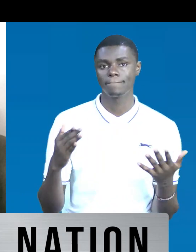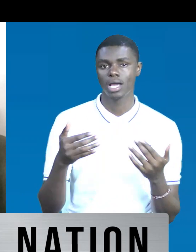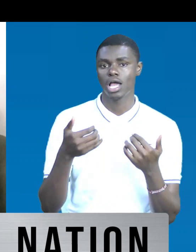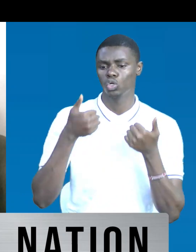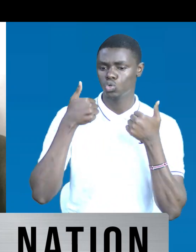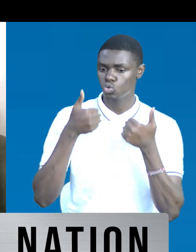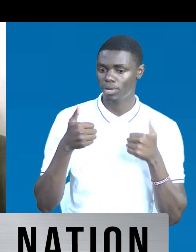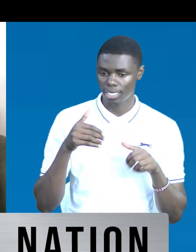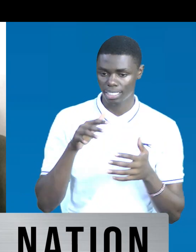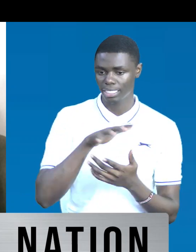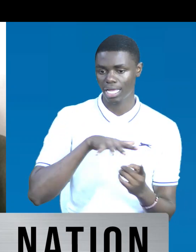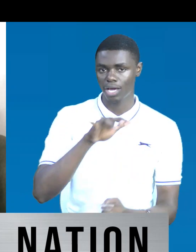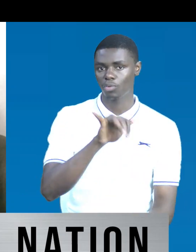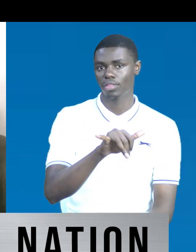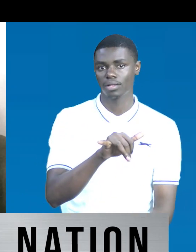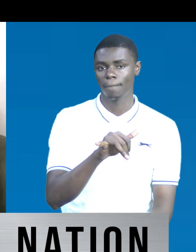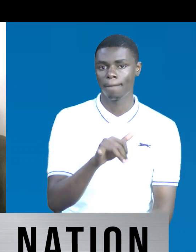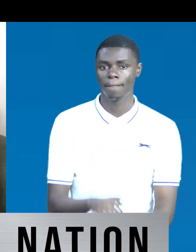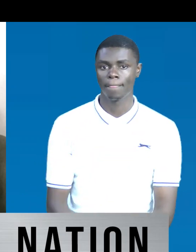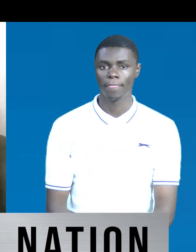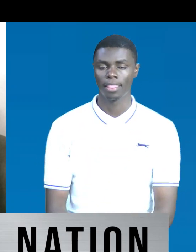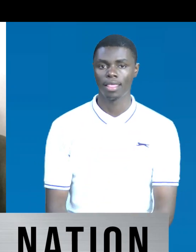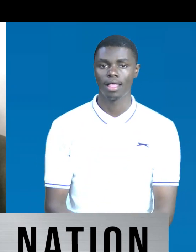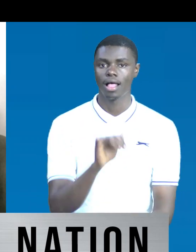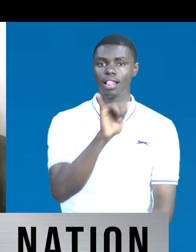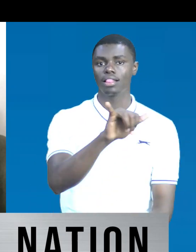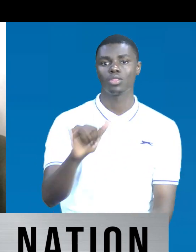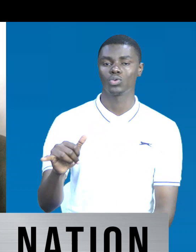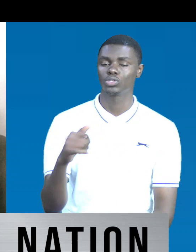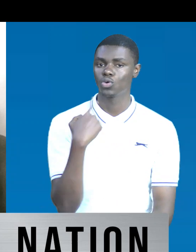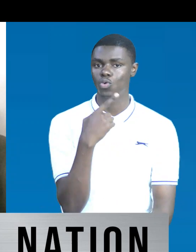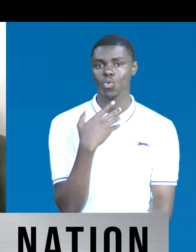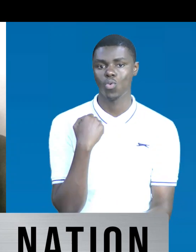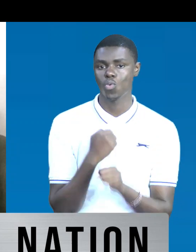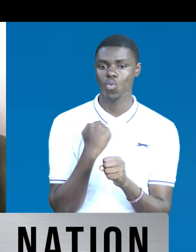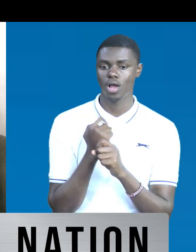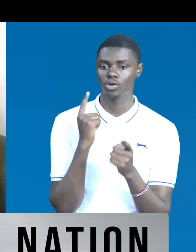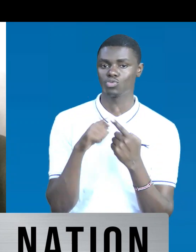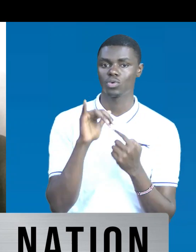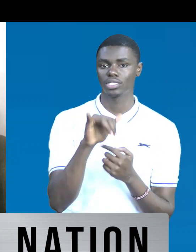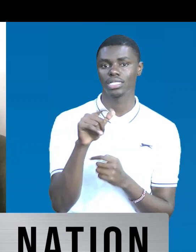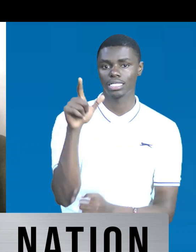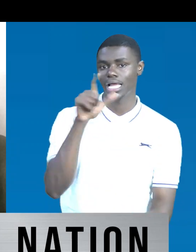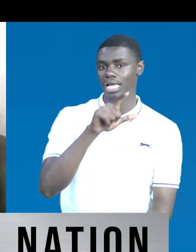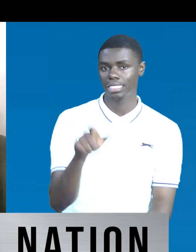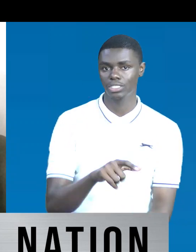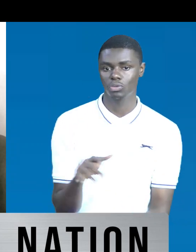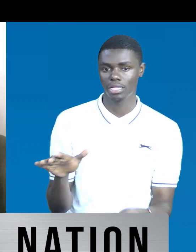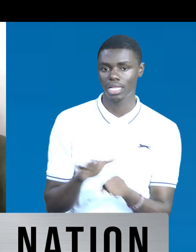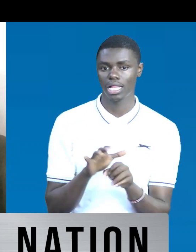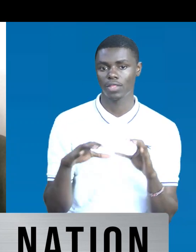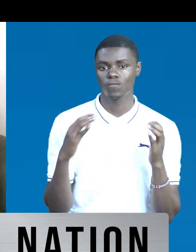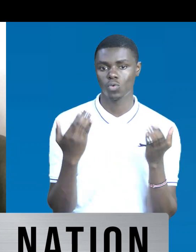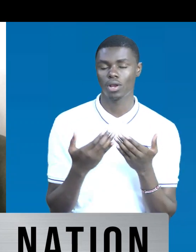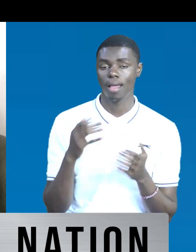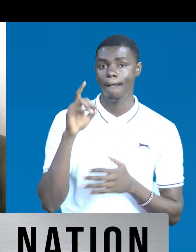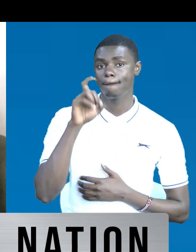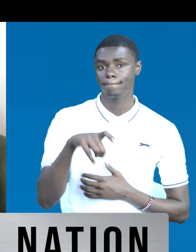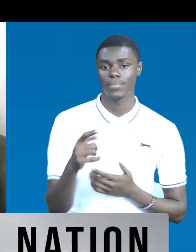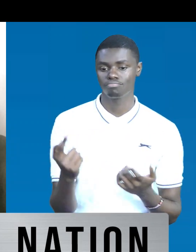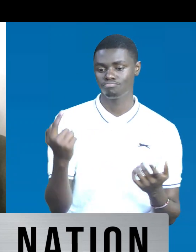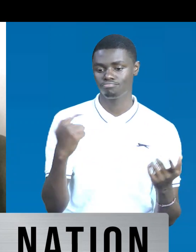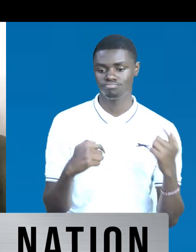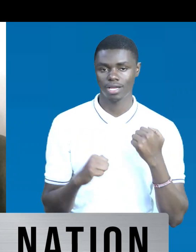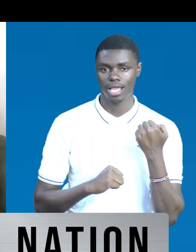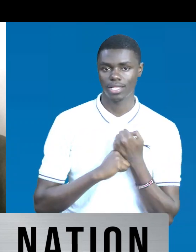around this, and those who really work towards this, and regions and the whole world should really come